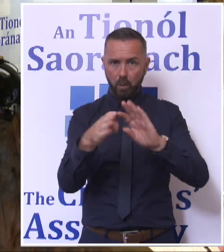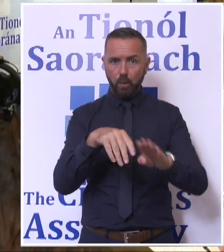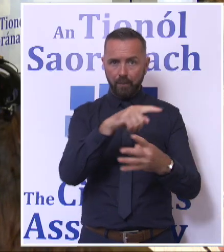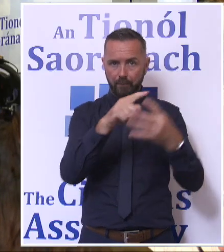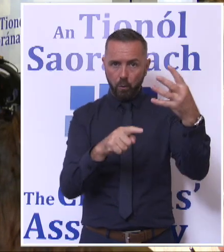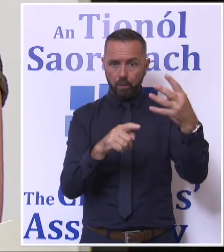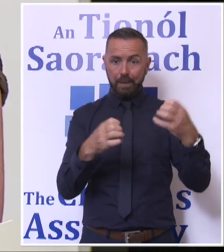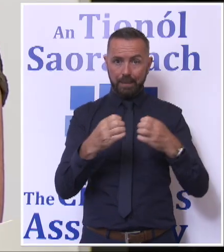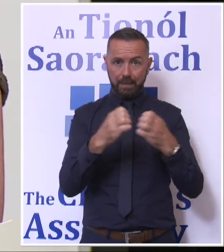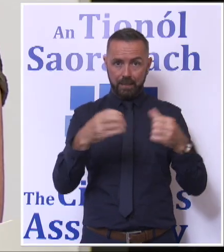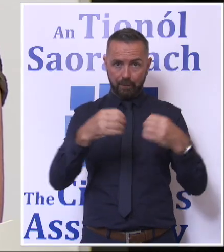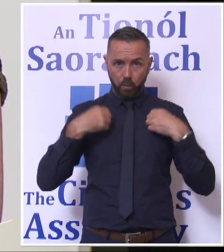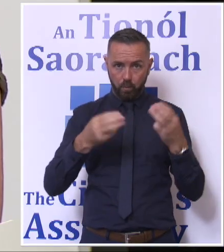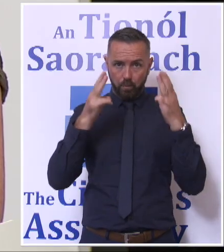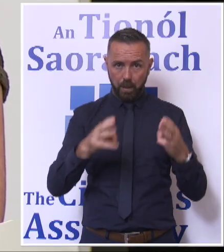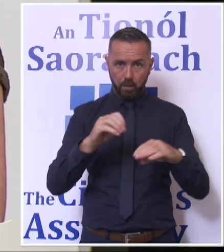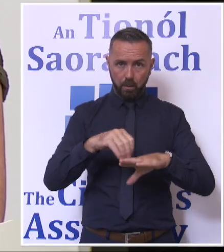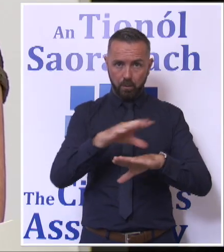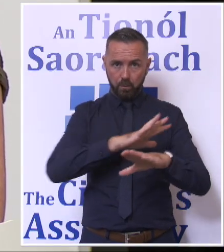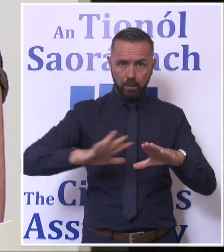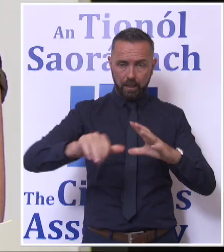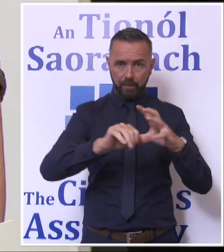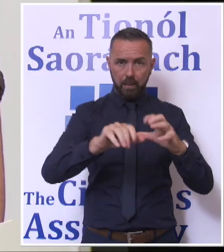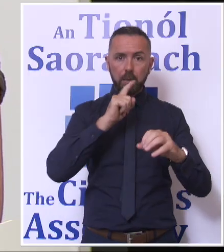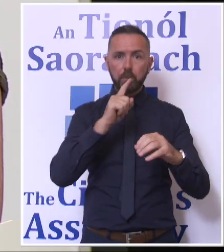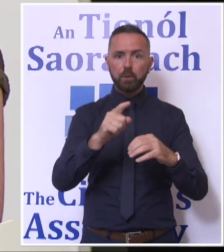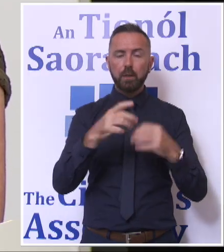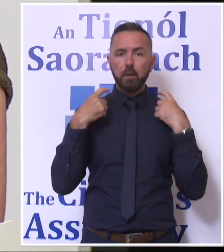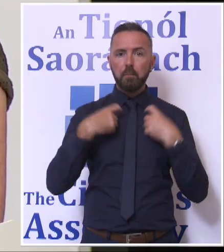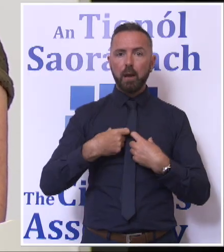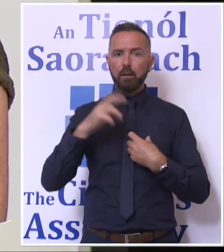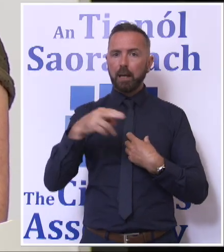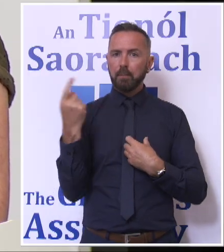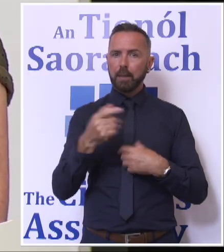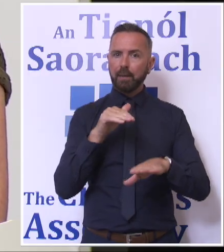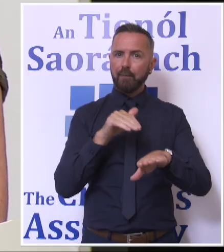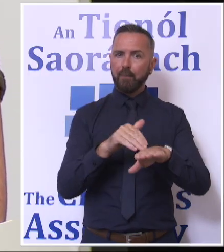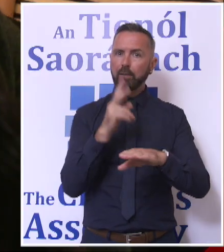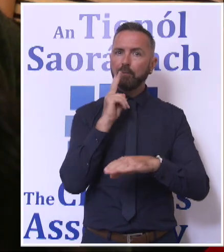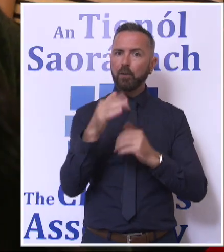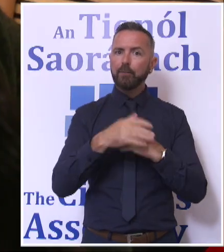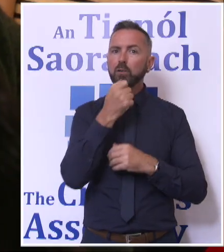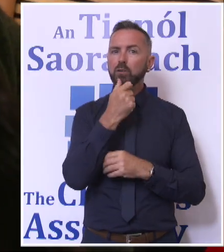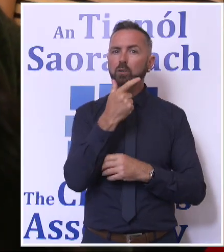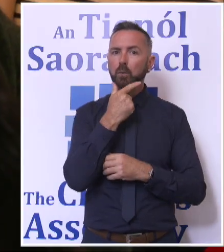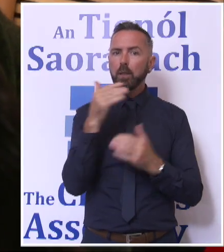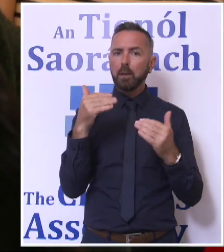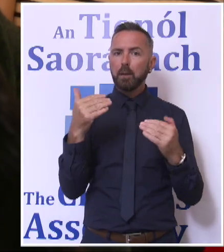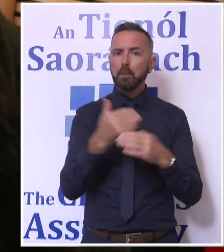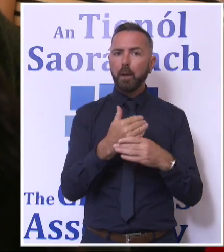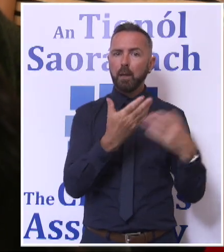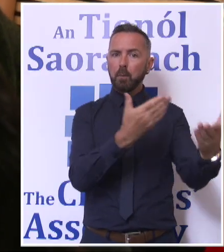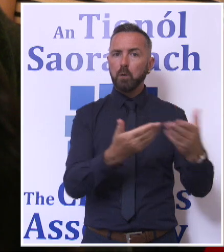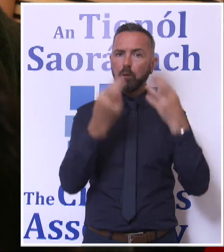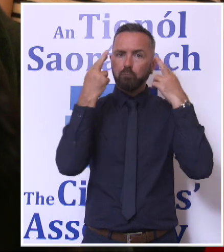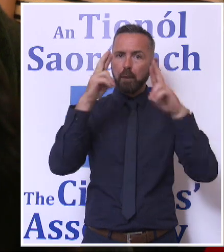their individual constituency. The mayor could function as an effective voice for Dublin by drawing representatives of the elected